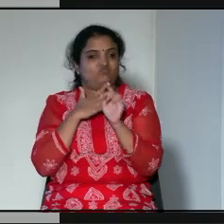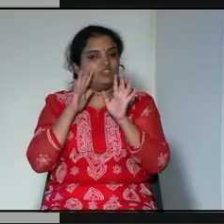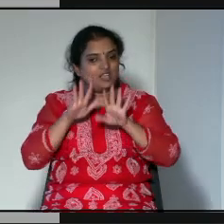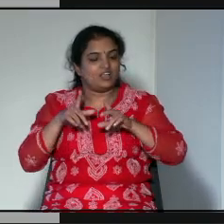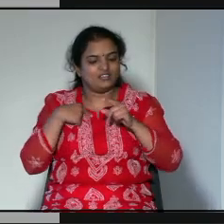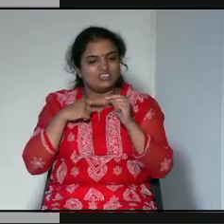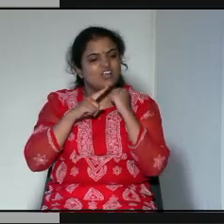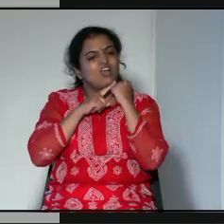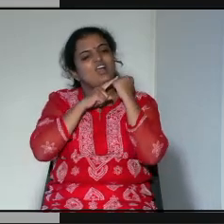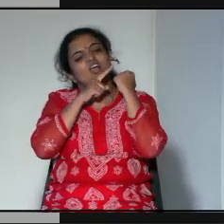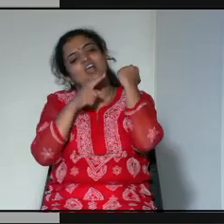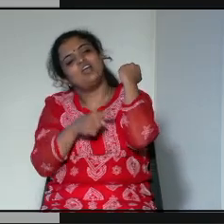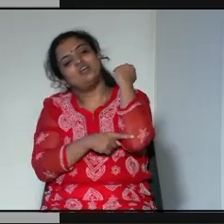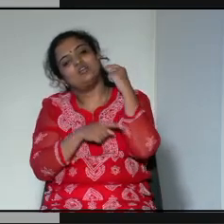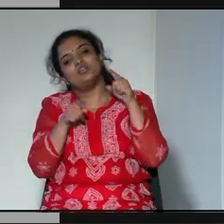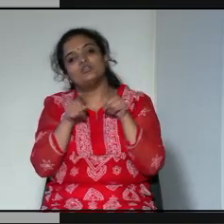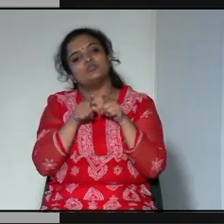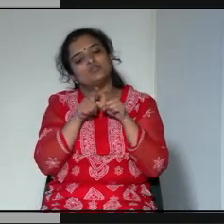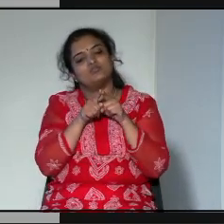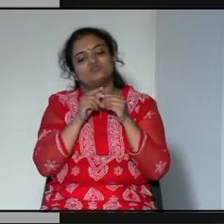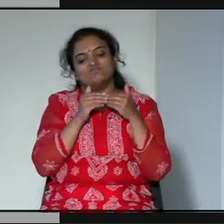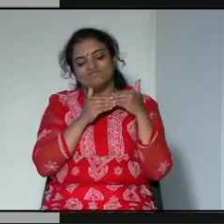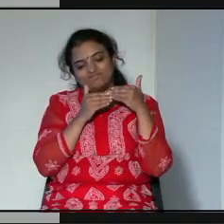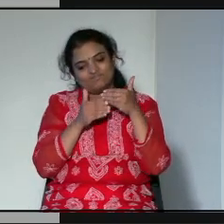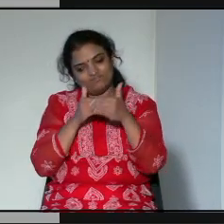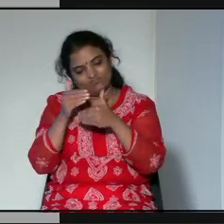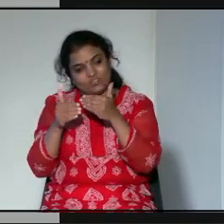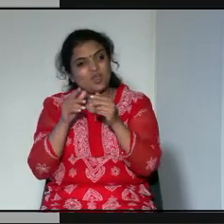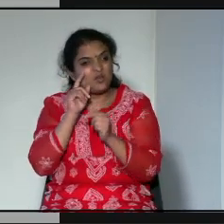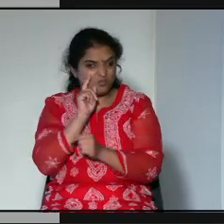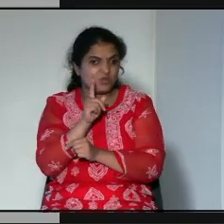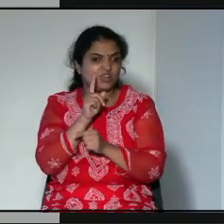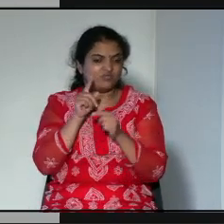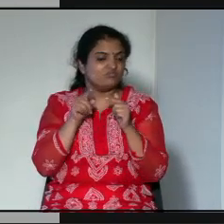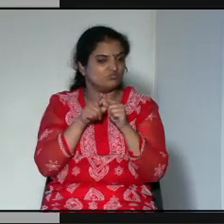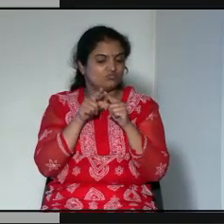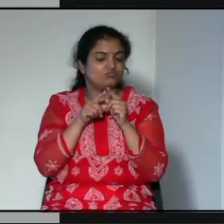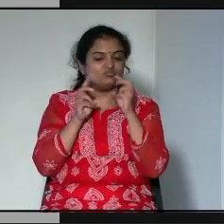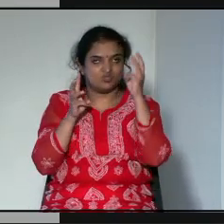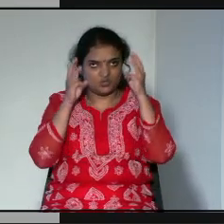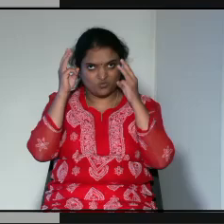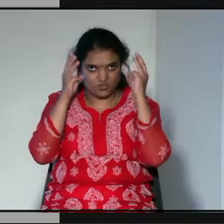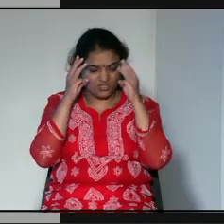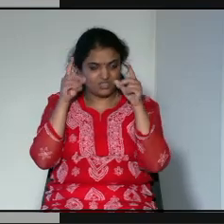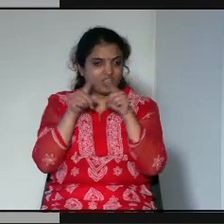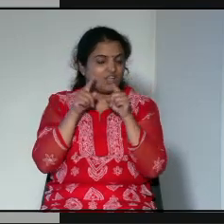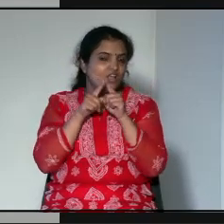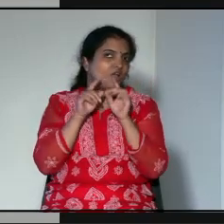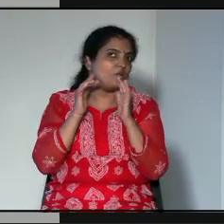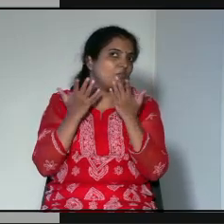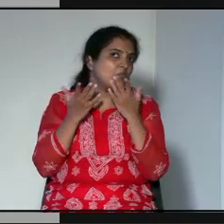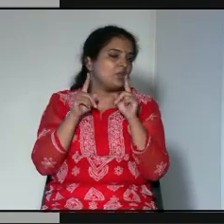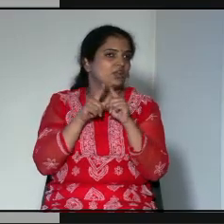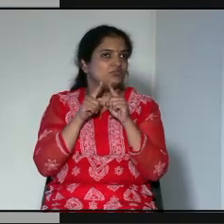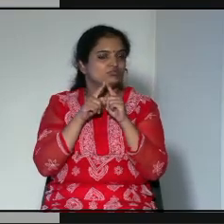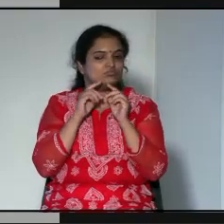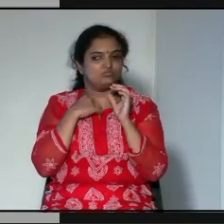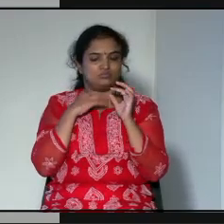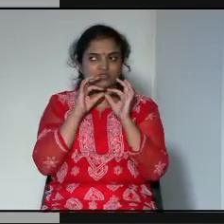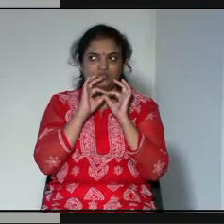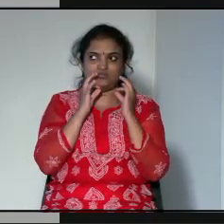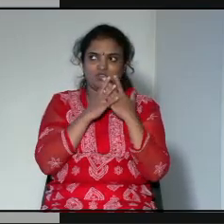end, he survives her by several years. But she's continuously worried that his family may throw her out of